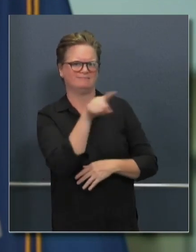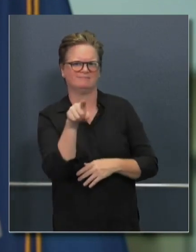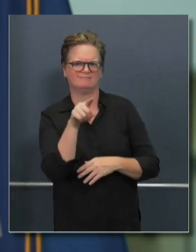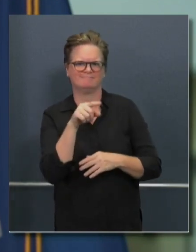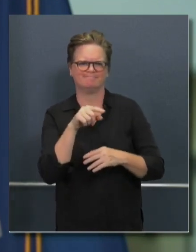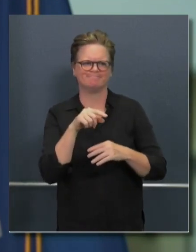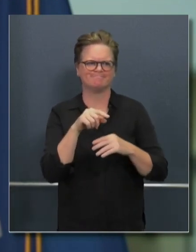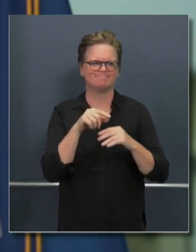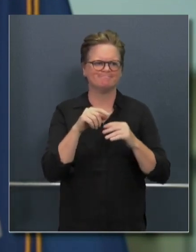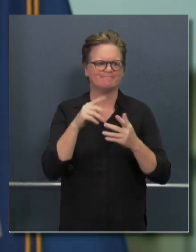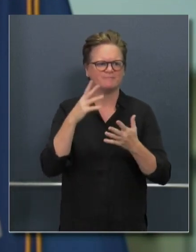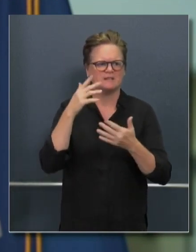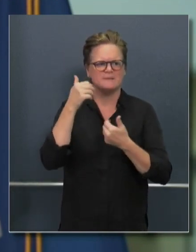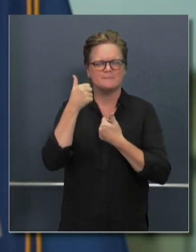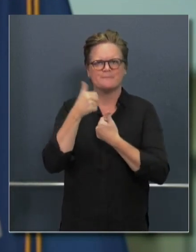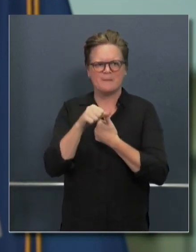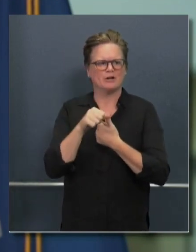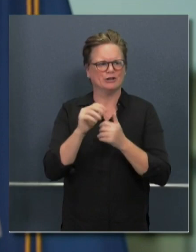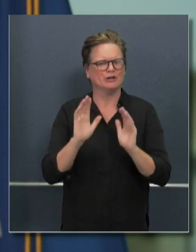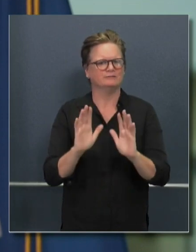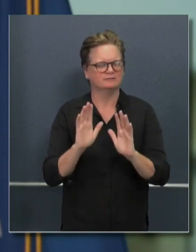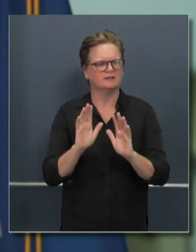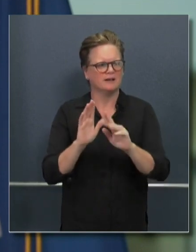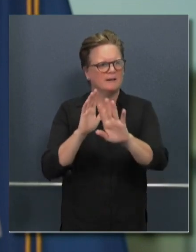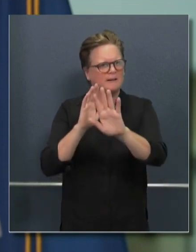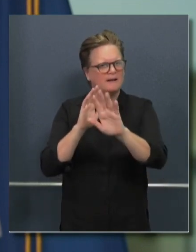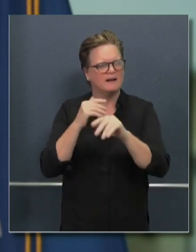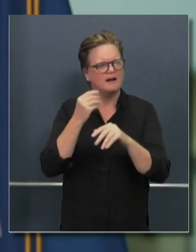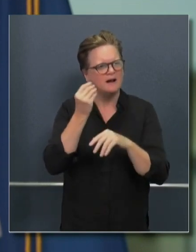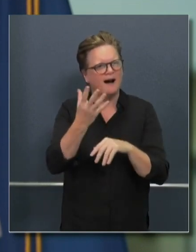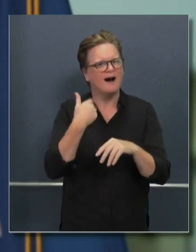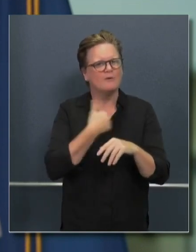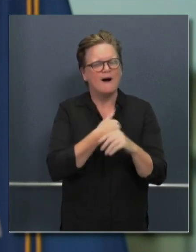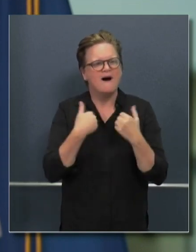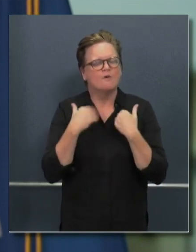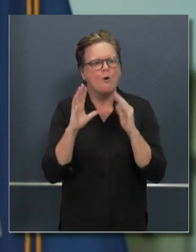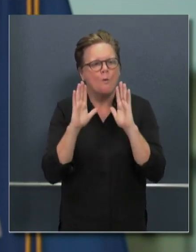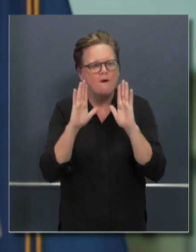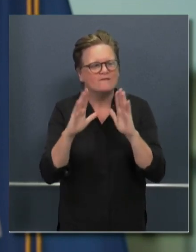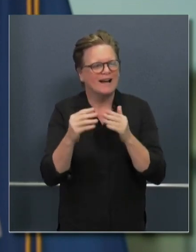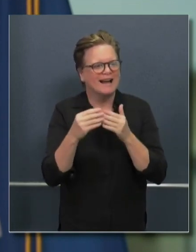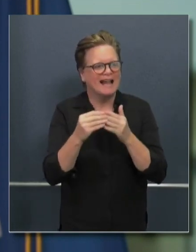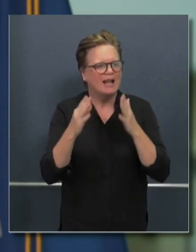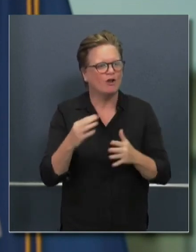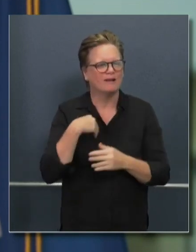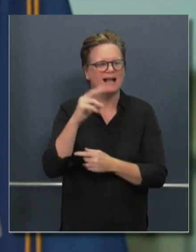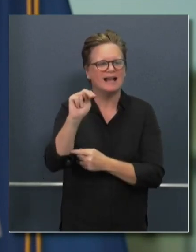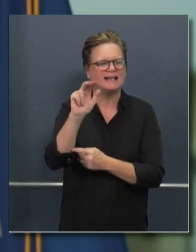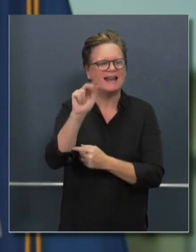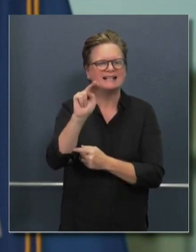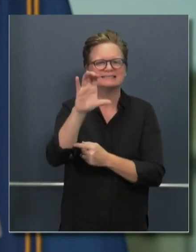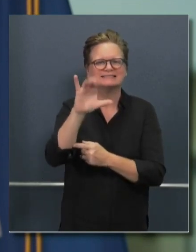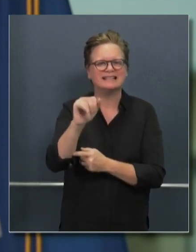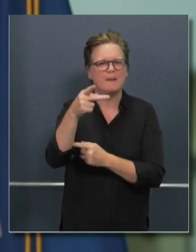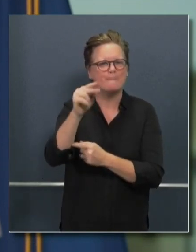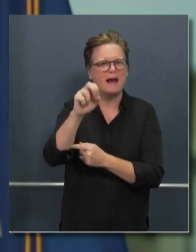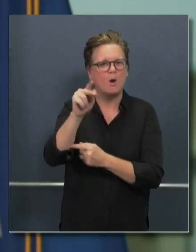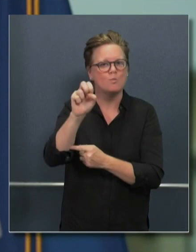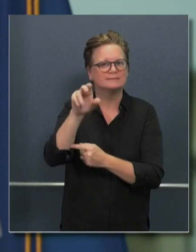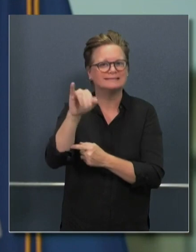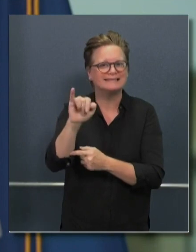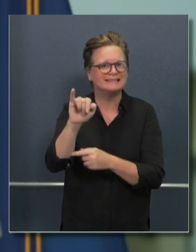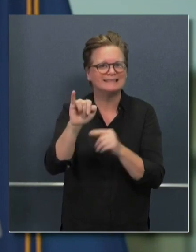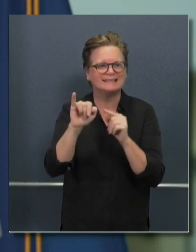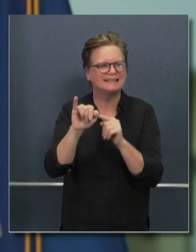have incredible leadership, particularly of Nancy Pelosi, who moved that HEROES Act recognizing those heroes, those frontline